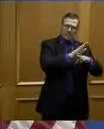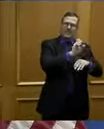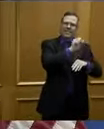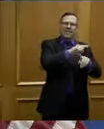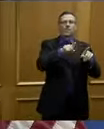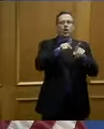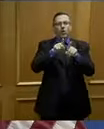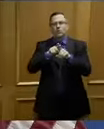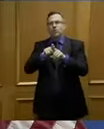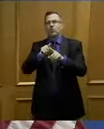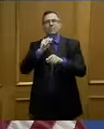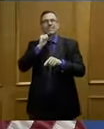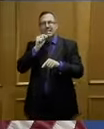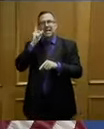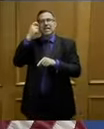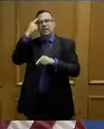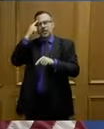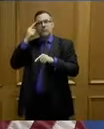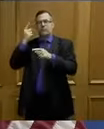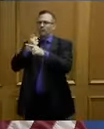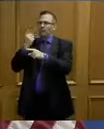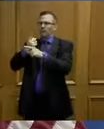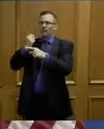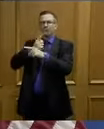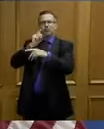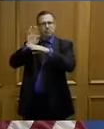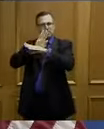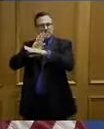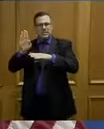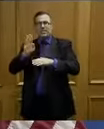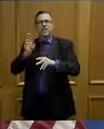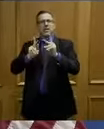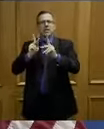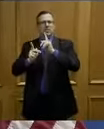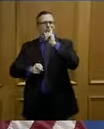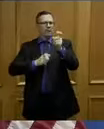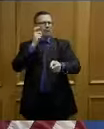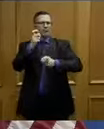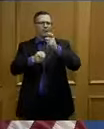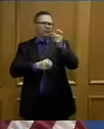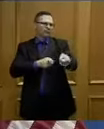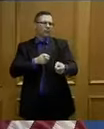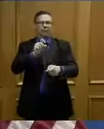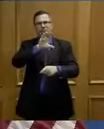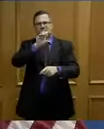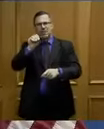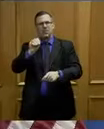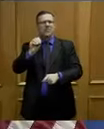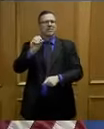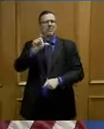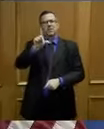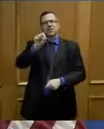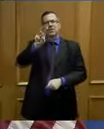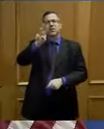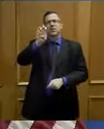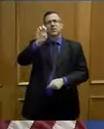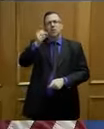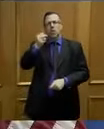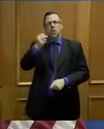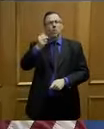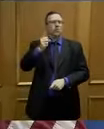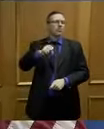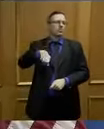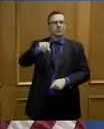protective equipment donations from institutions, companies, from Lowe's, TVA,